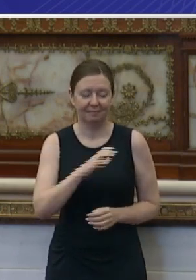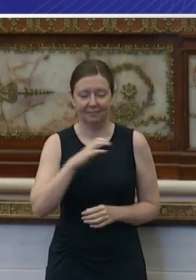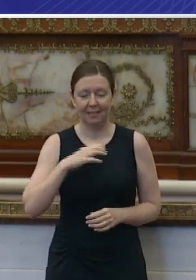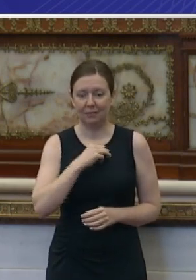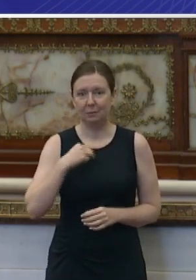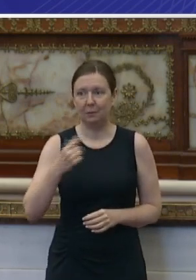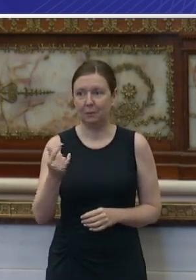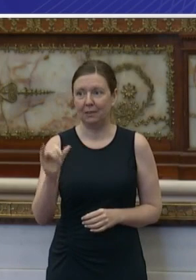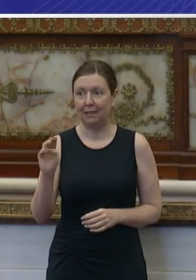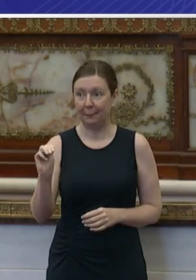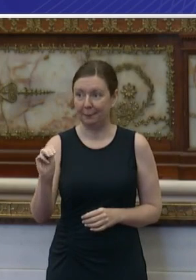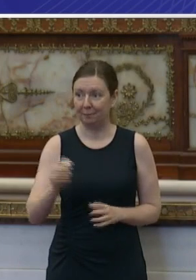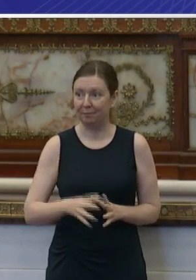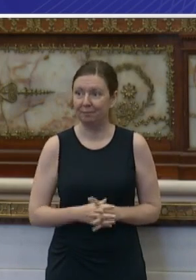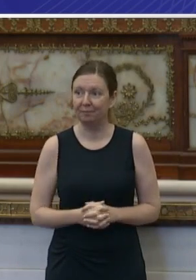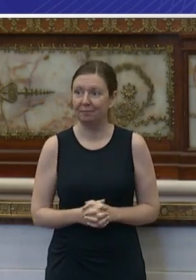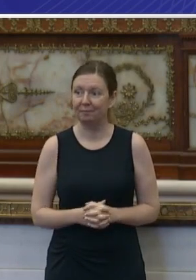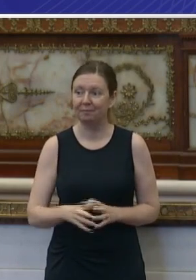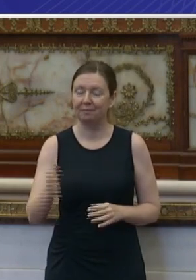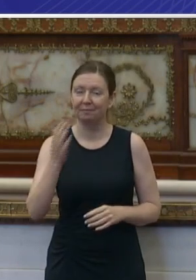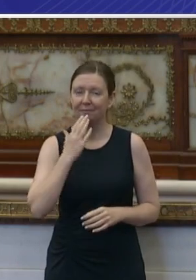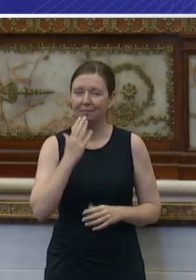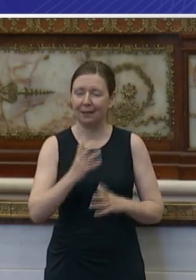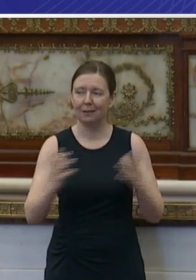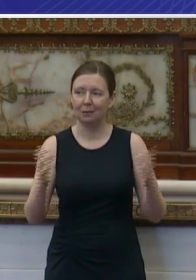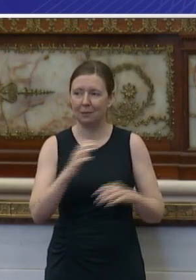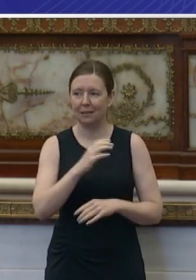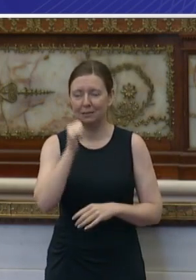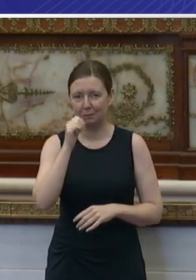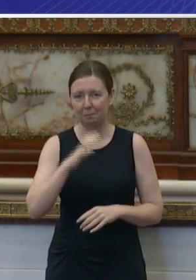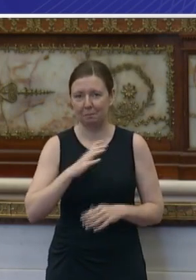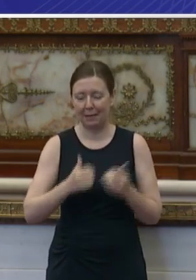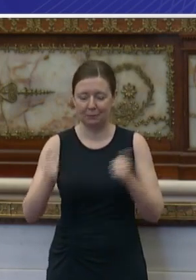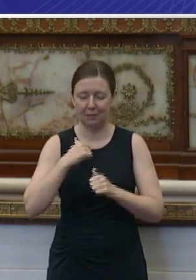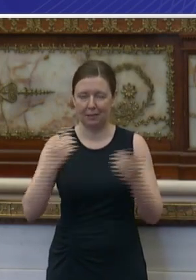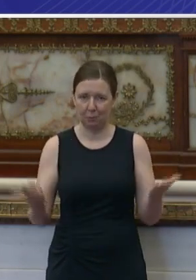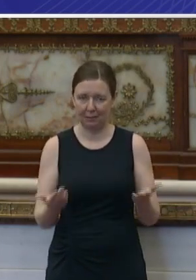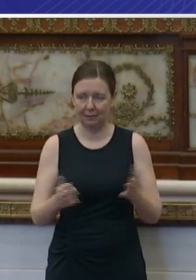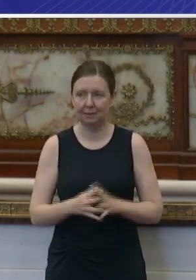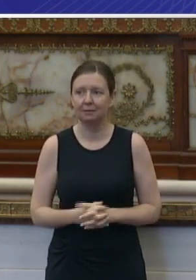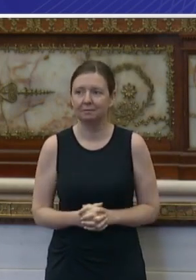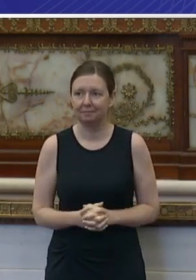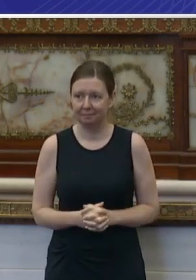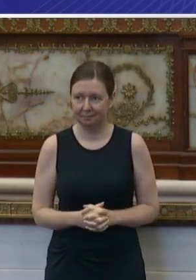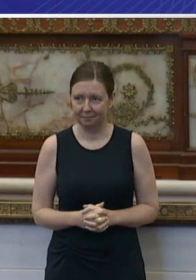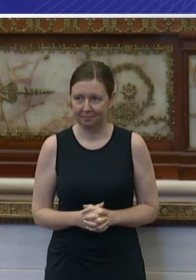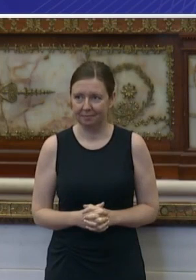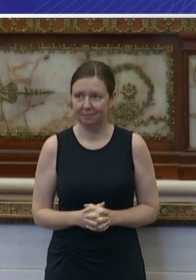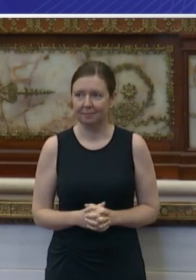Councilmember Ginn. Anytime. Thank you very much, Madam Chair. I am present. Thank you.